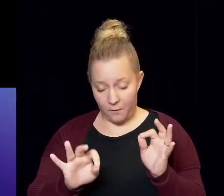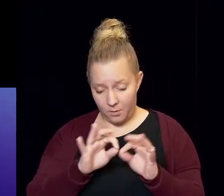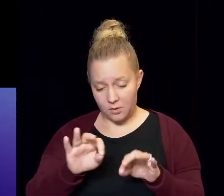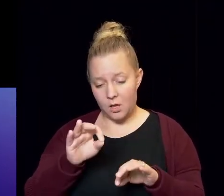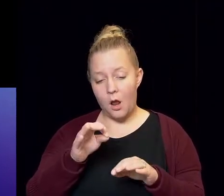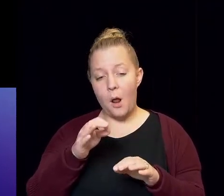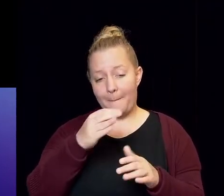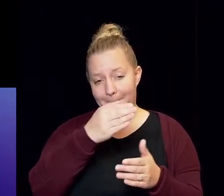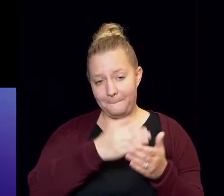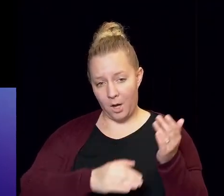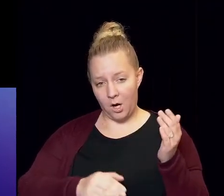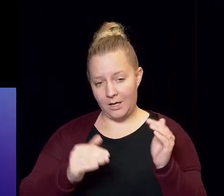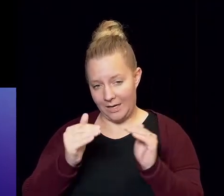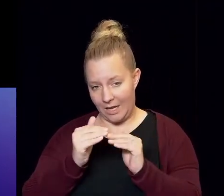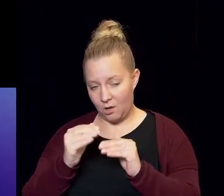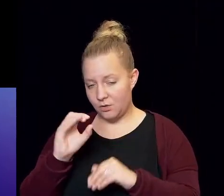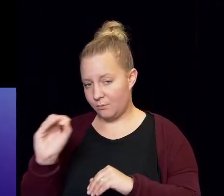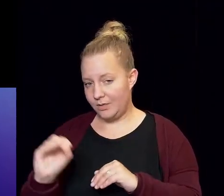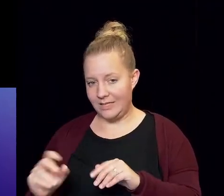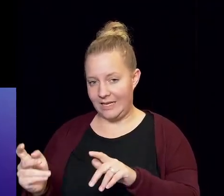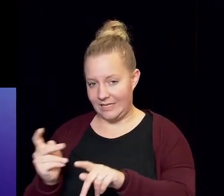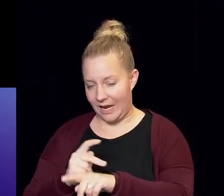percent times whole.